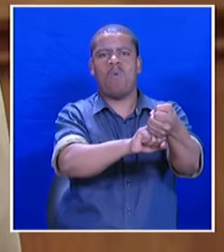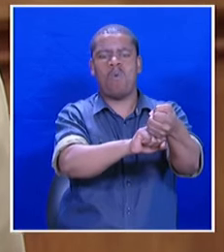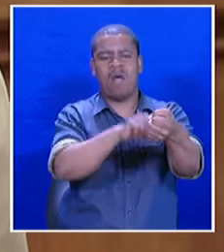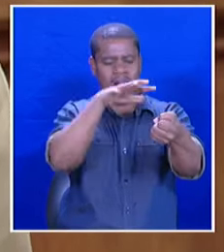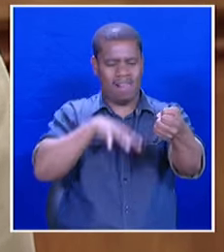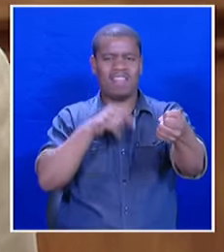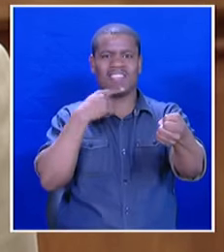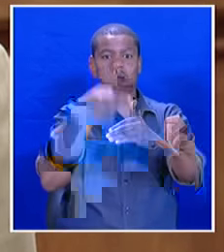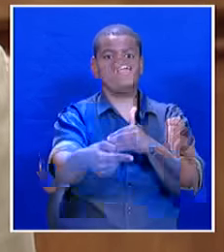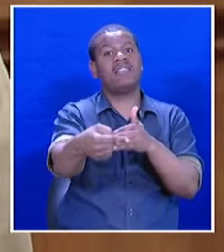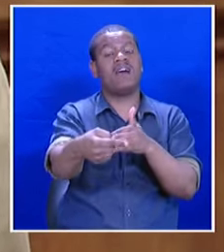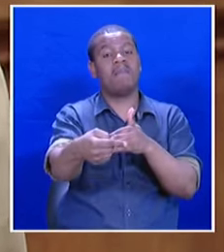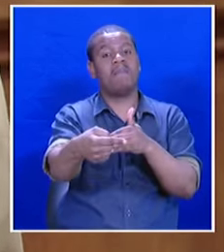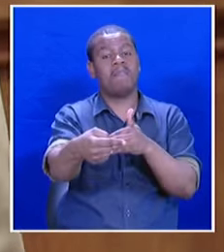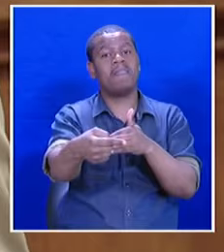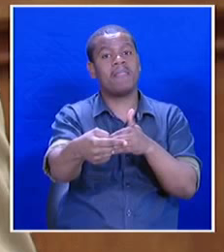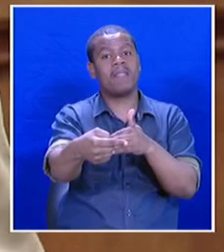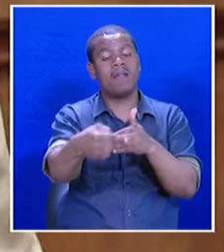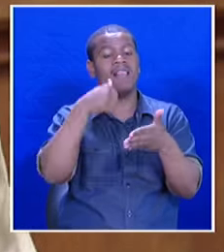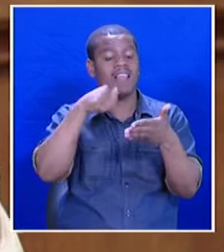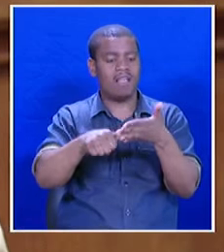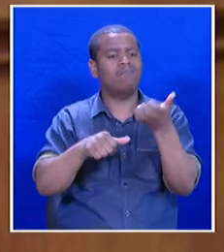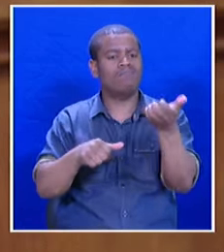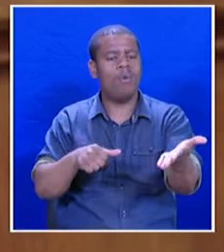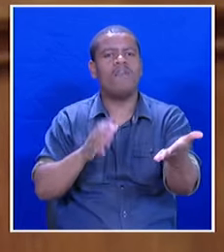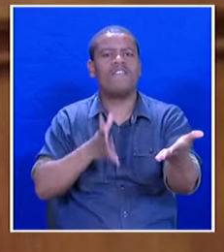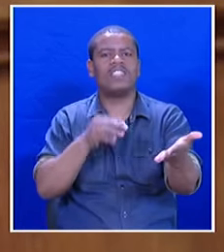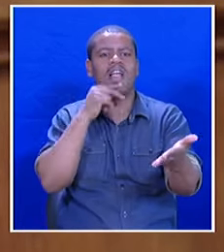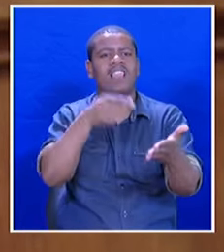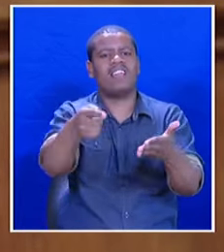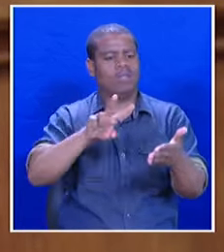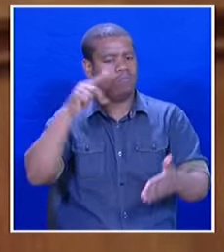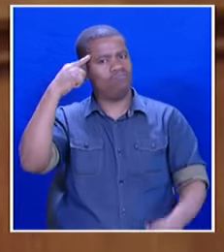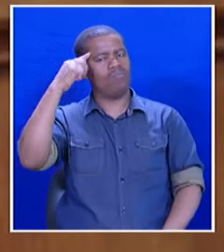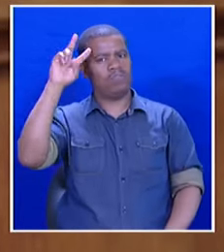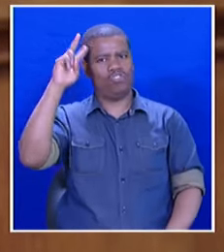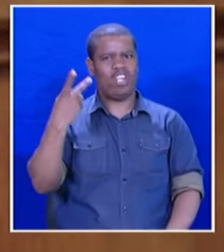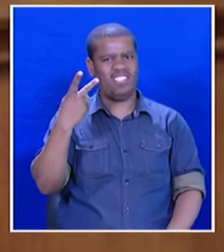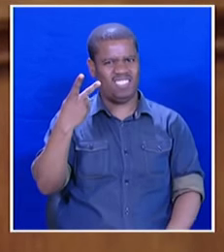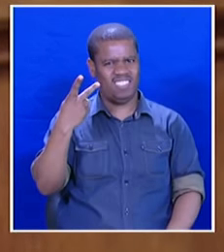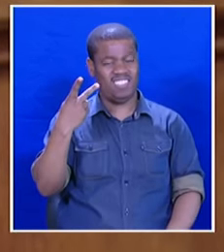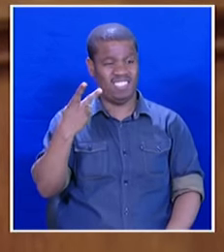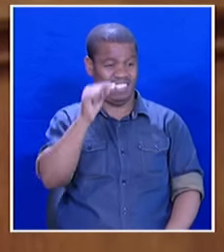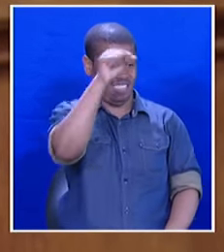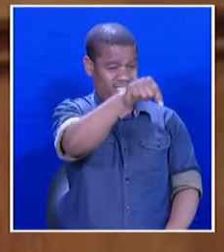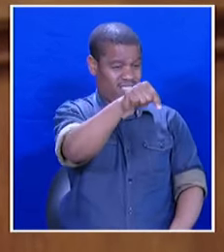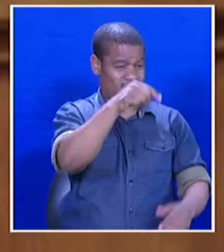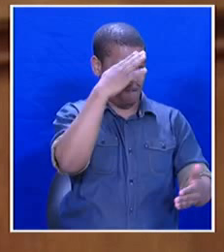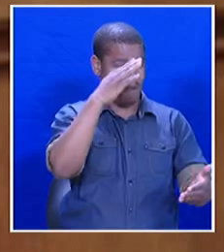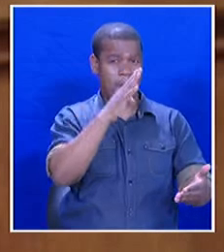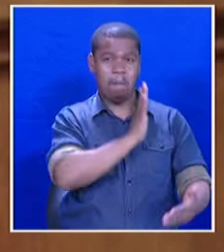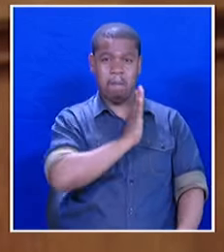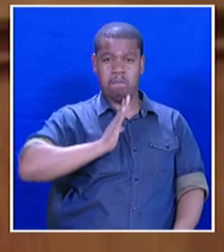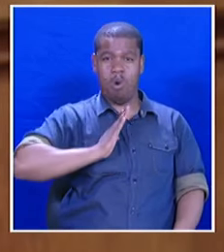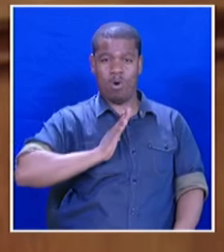was against it in a surprising about 10. Why is the board not being trusted to execute their mandate? Is